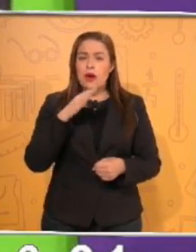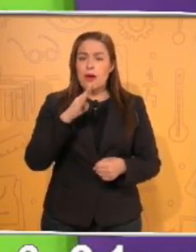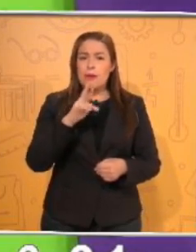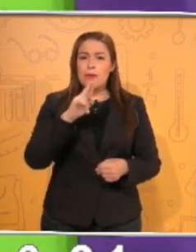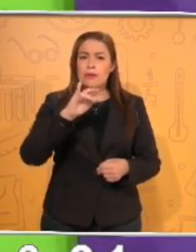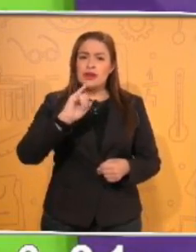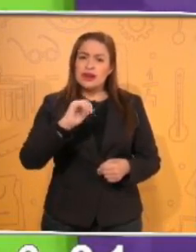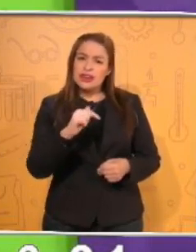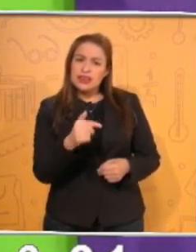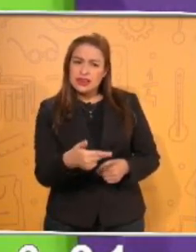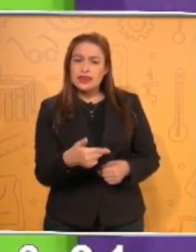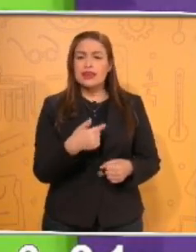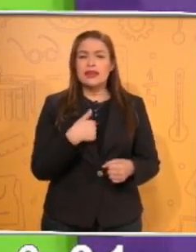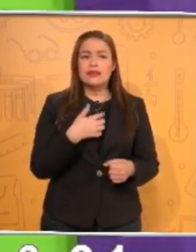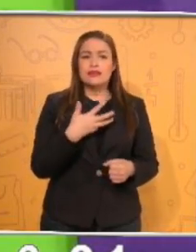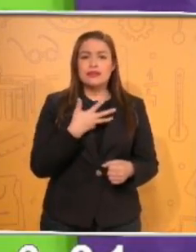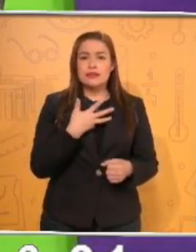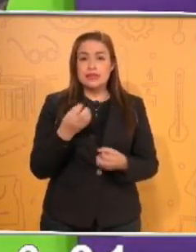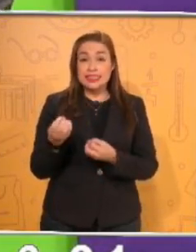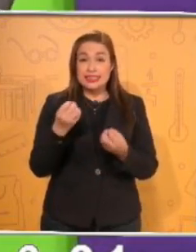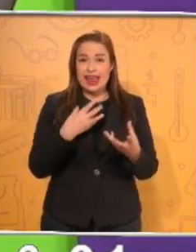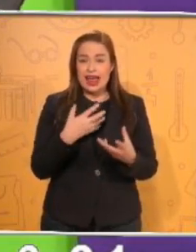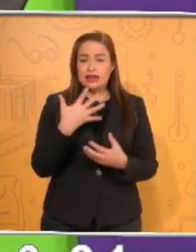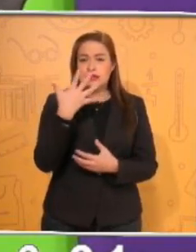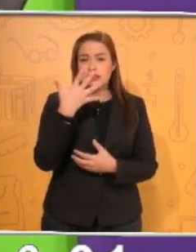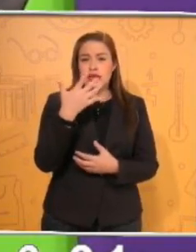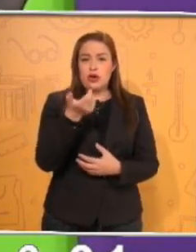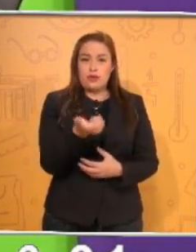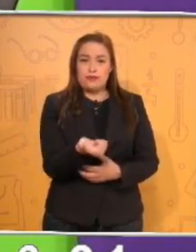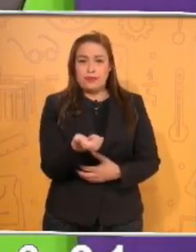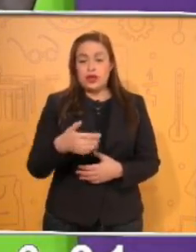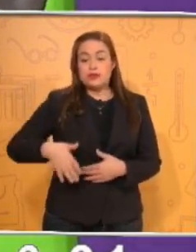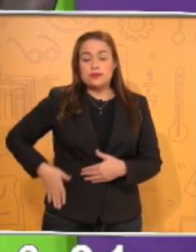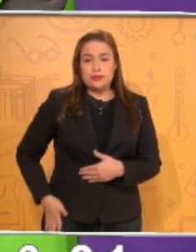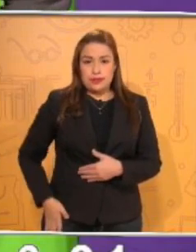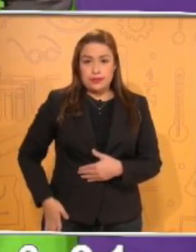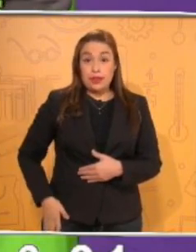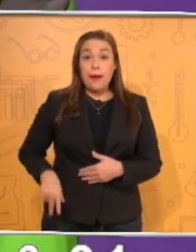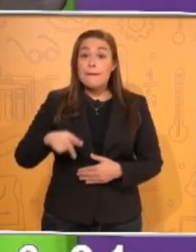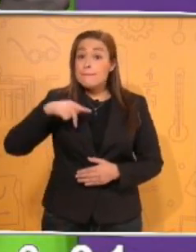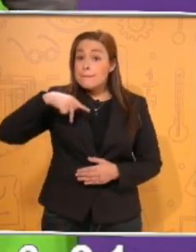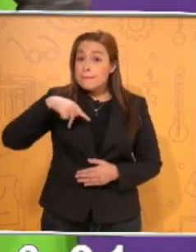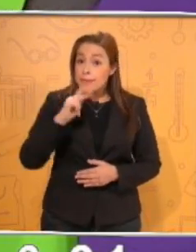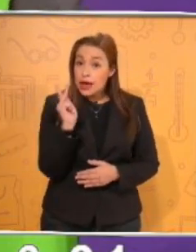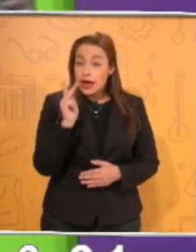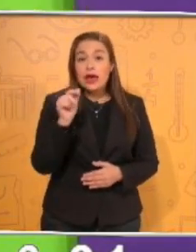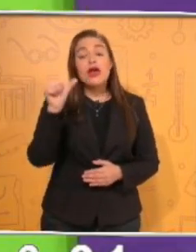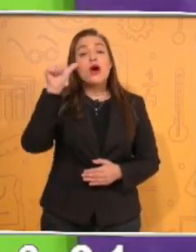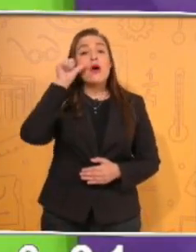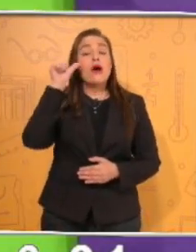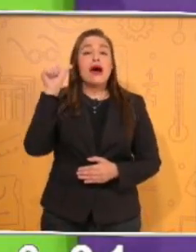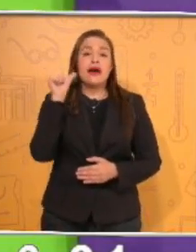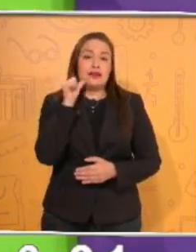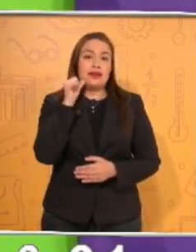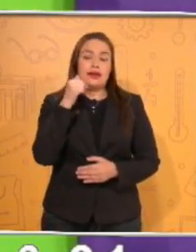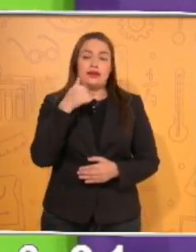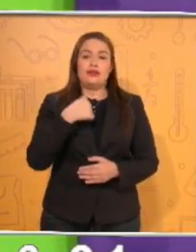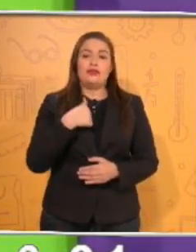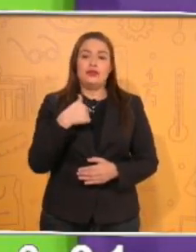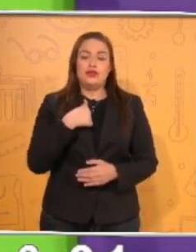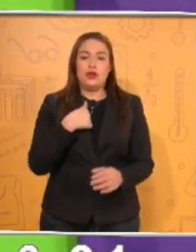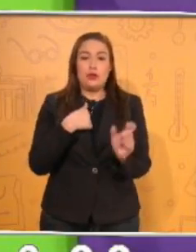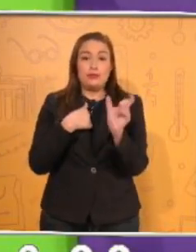just 20 pesos in my pants. But yesterday, I